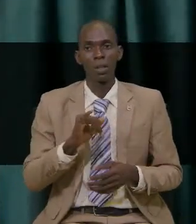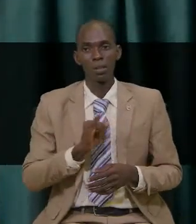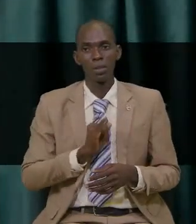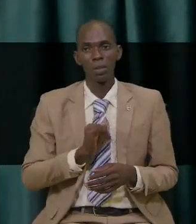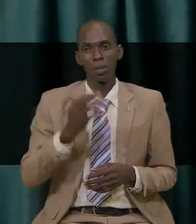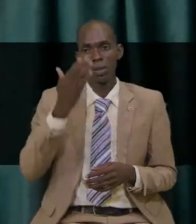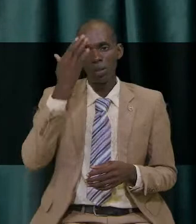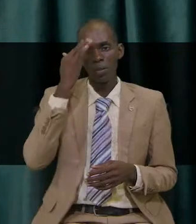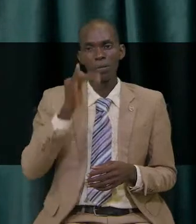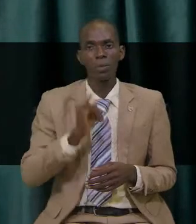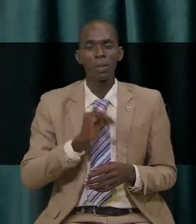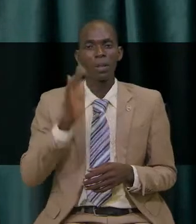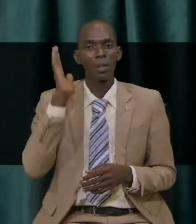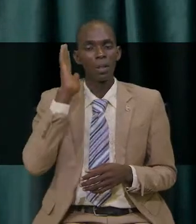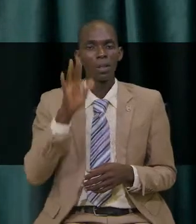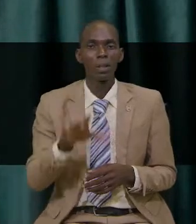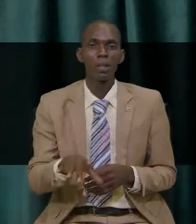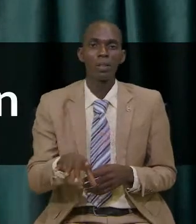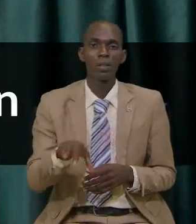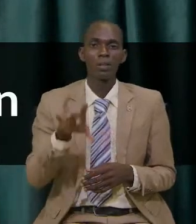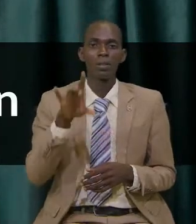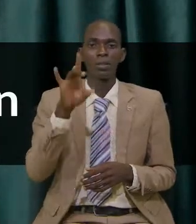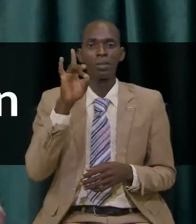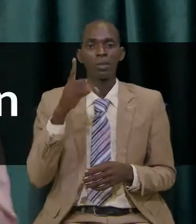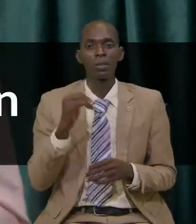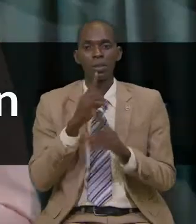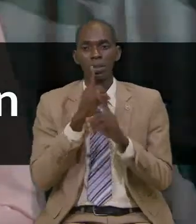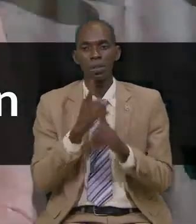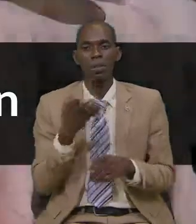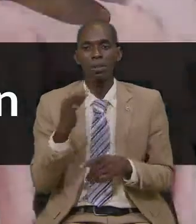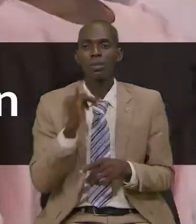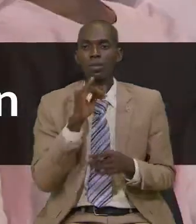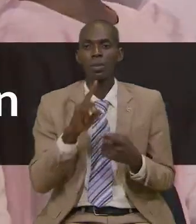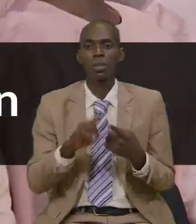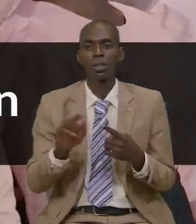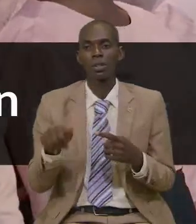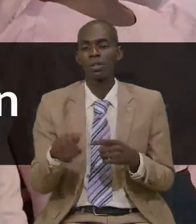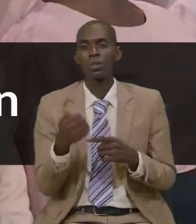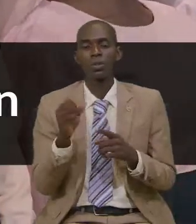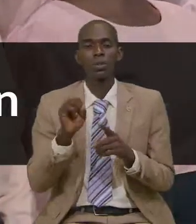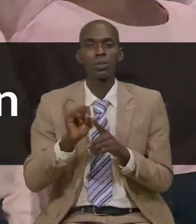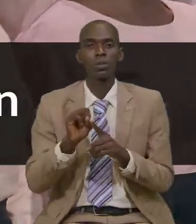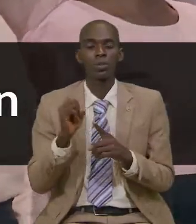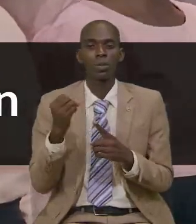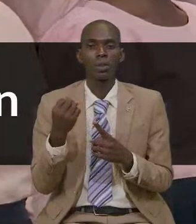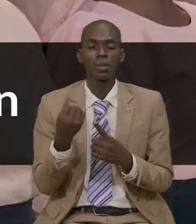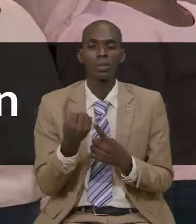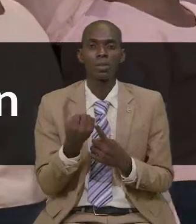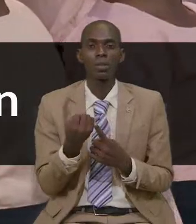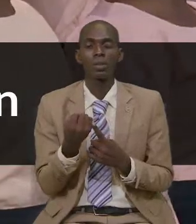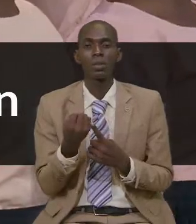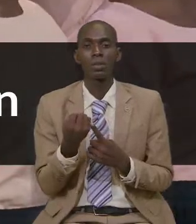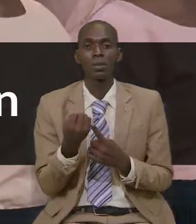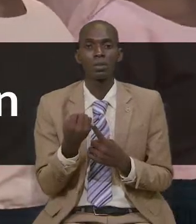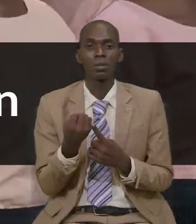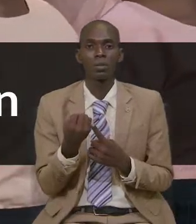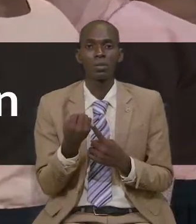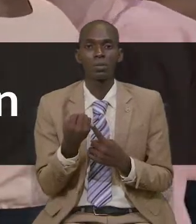arise, I know I'll find the answer there to any